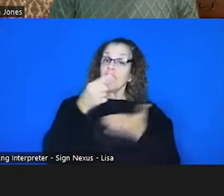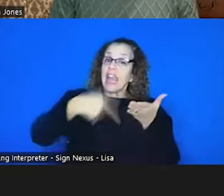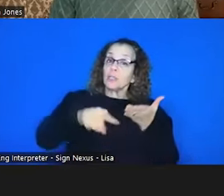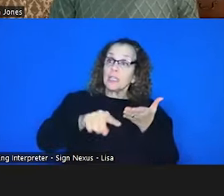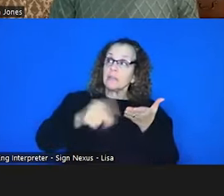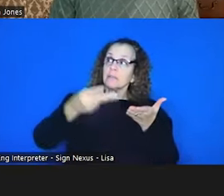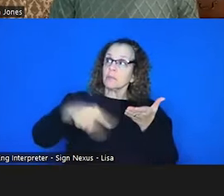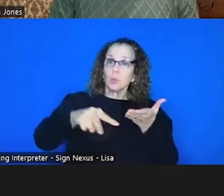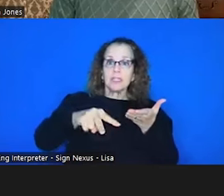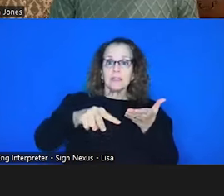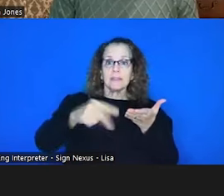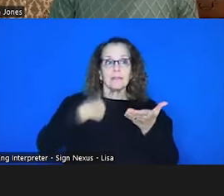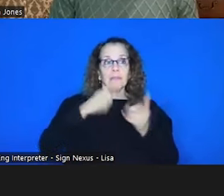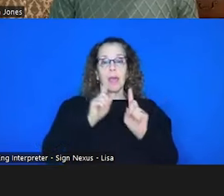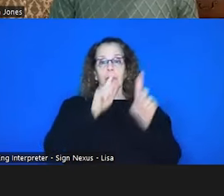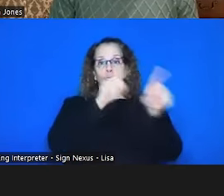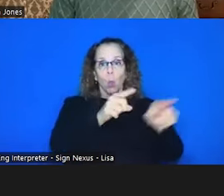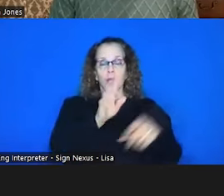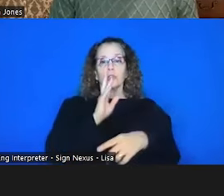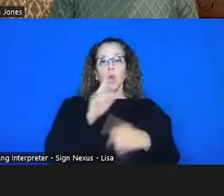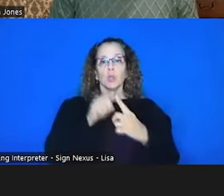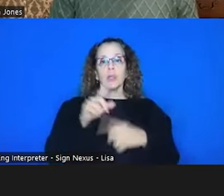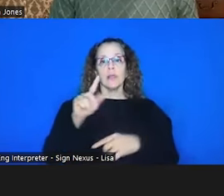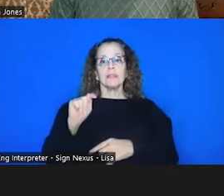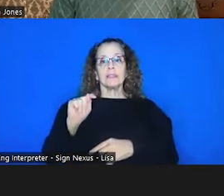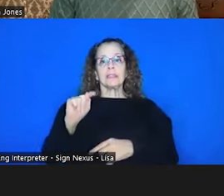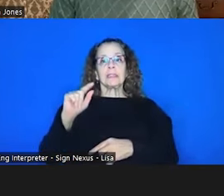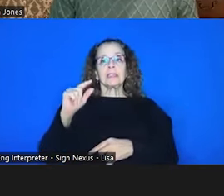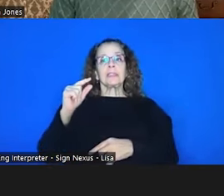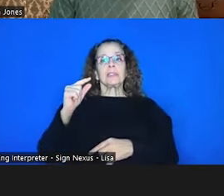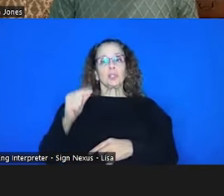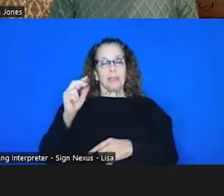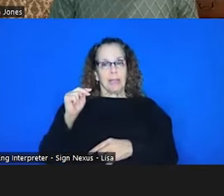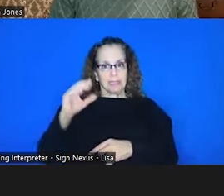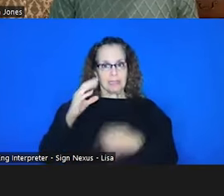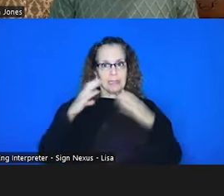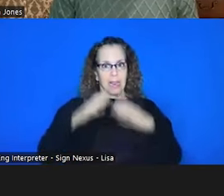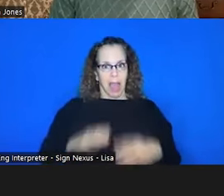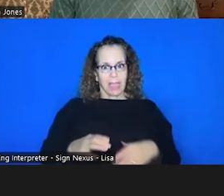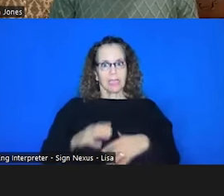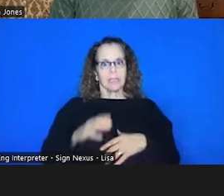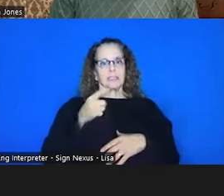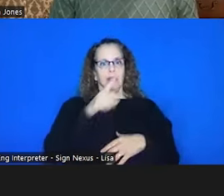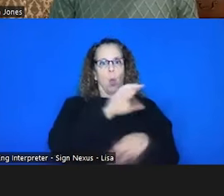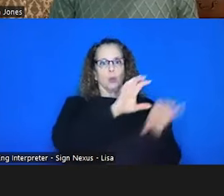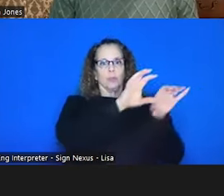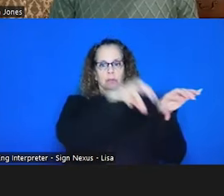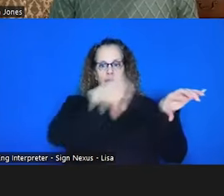2 weeks, speaking with our TGNC clients and the carve outs to see how these carve outs are actually